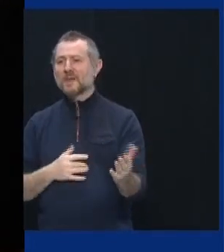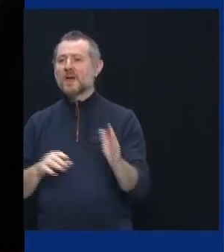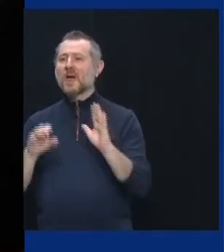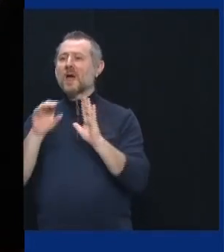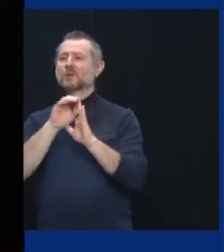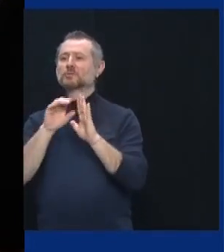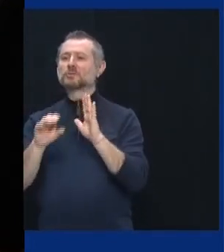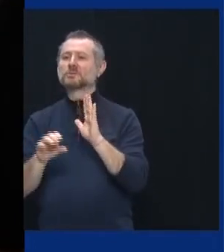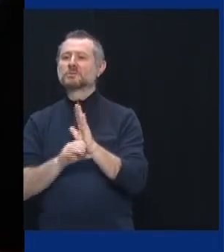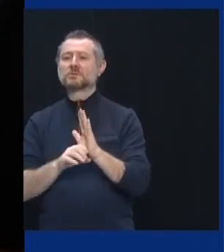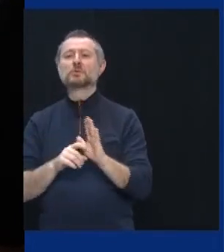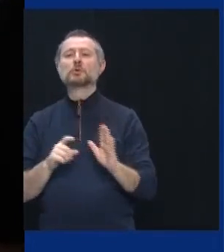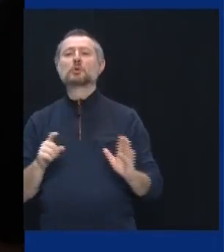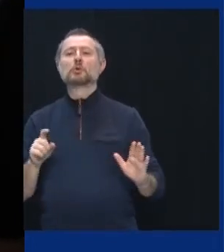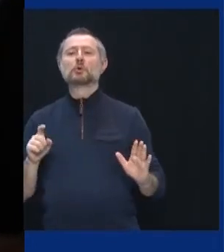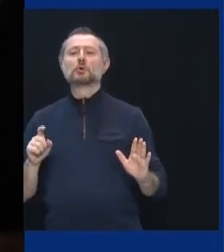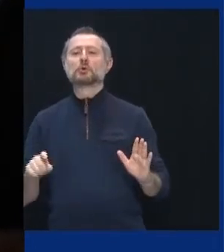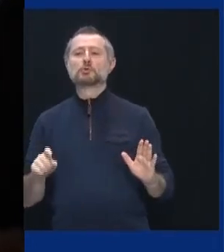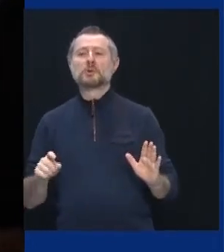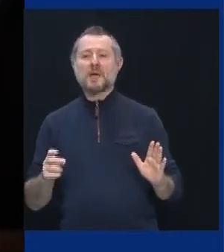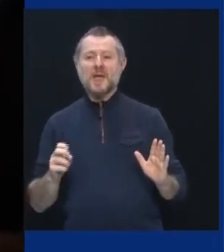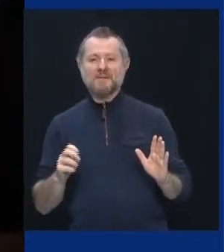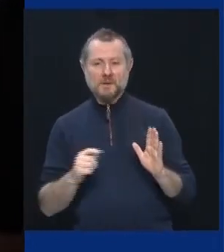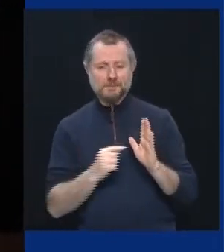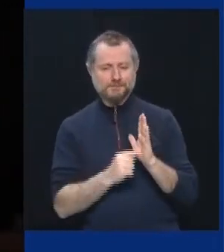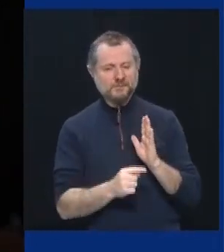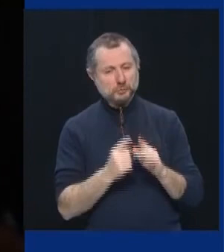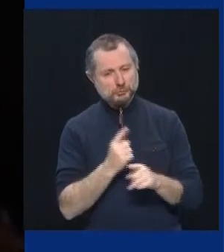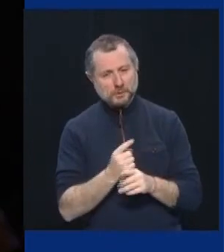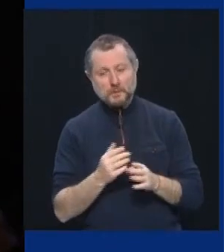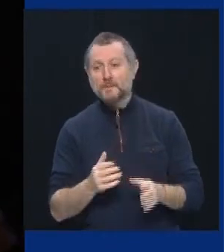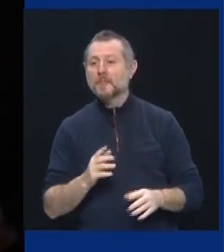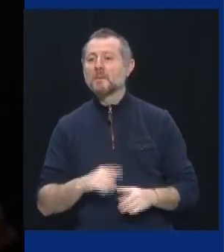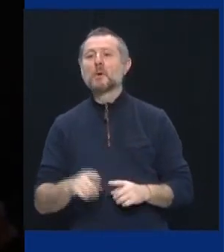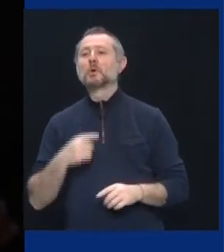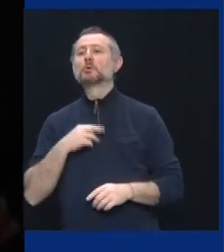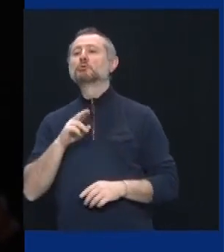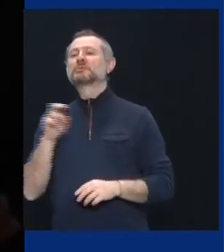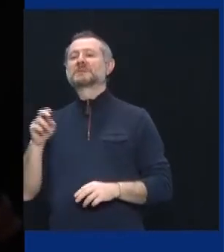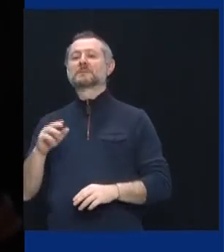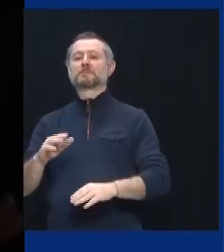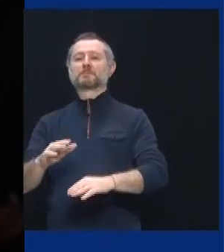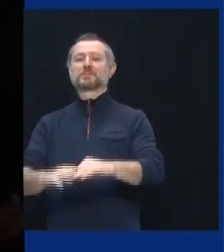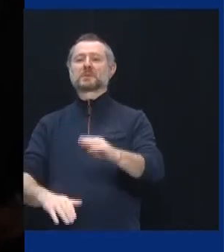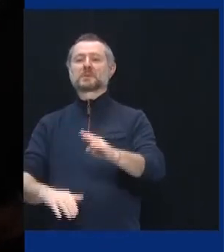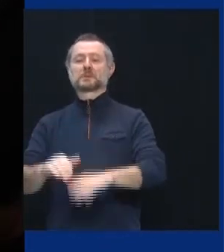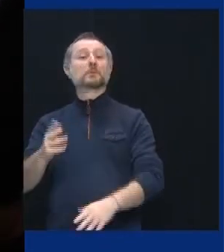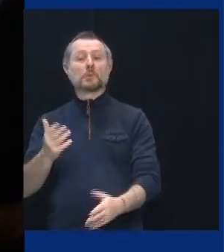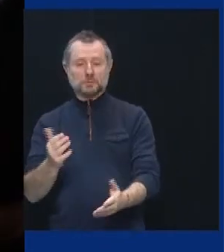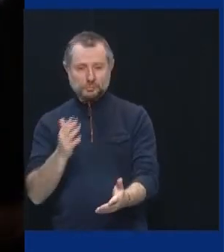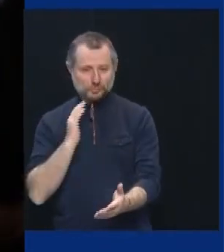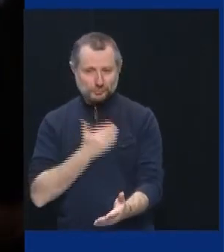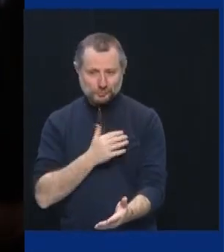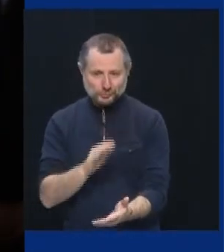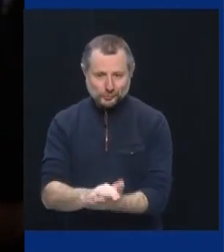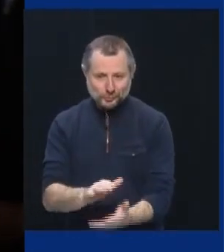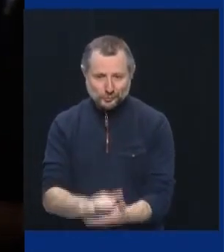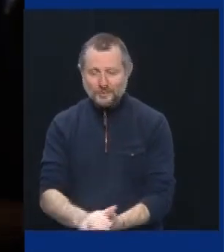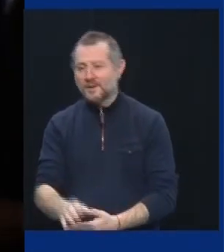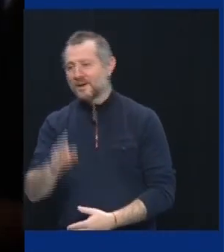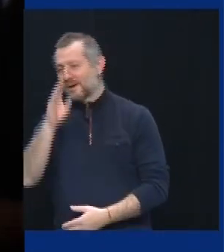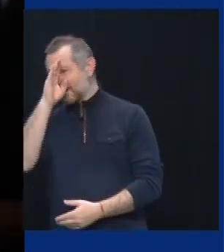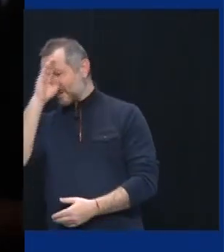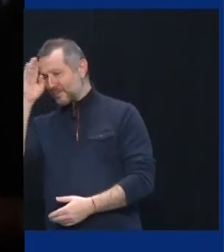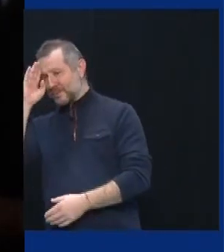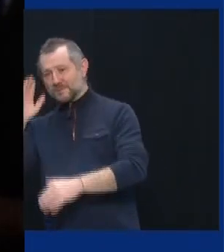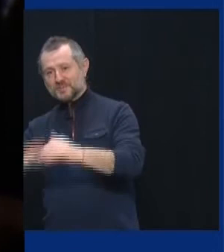should have meant, and we're going to rebuild our schools, our hospitals, mm-hmm. our communities, and